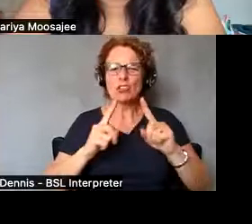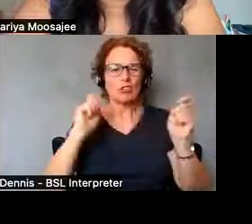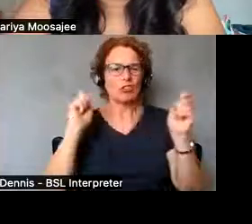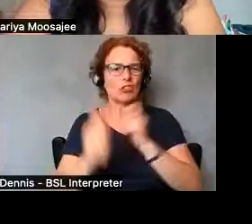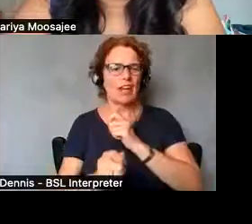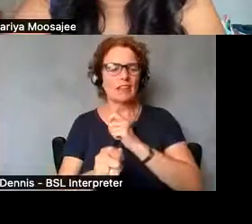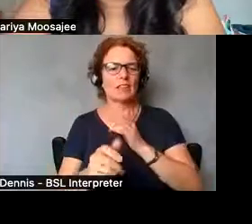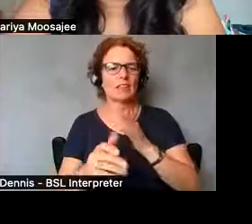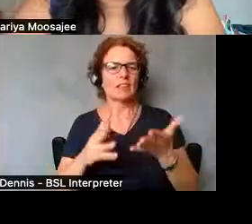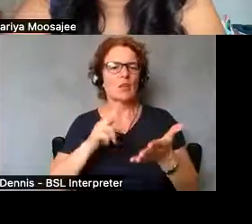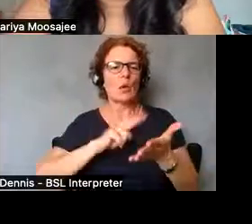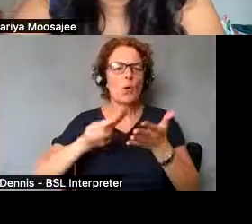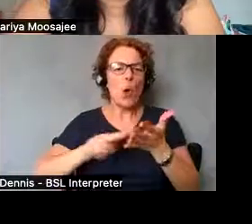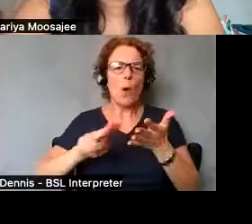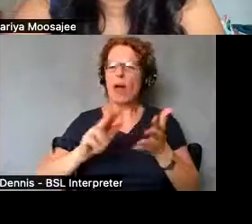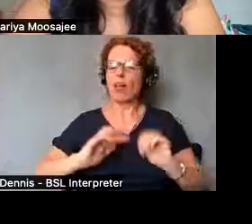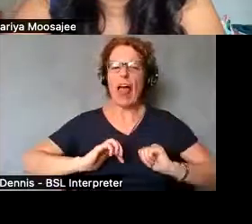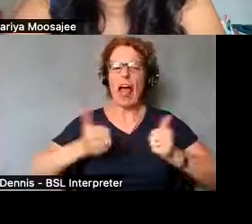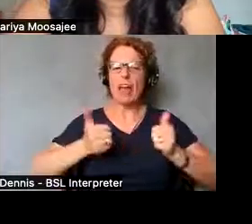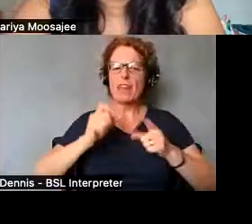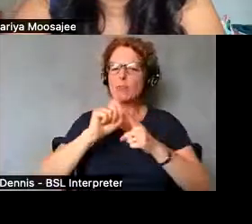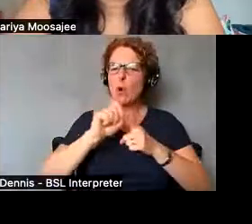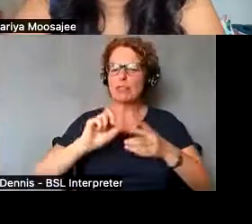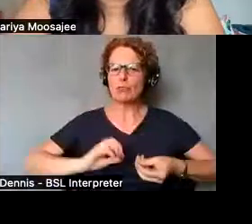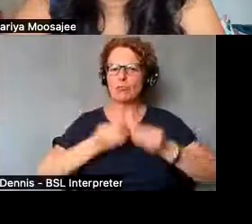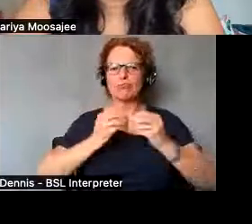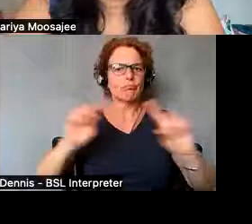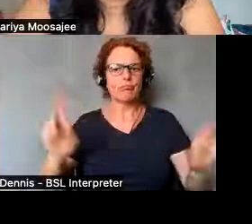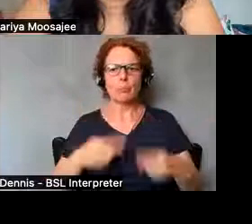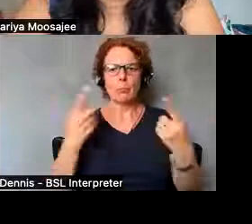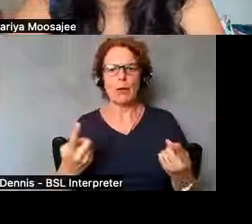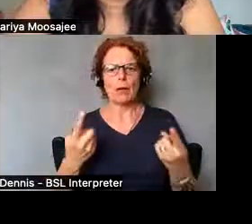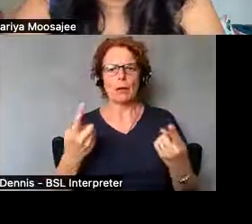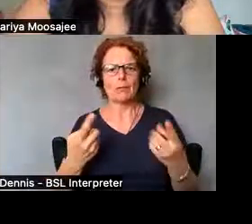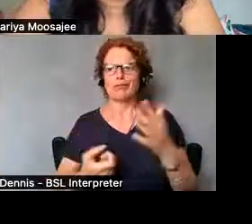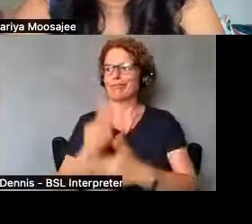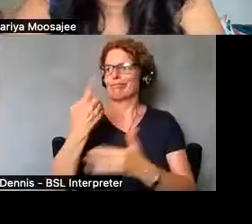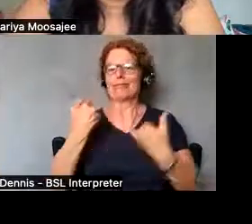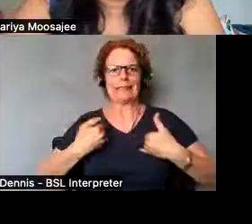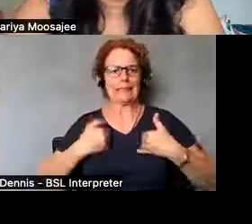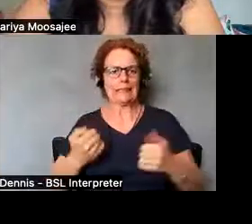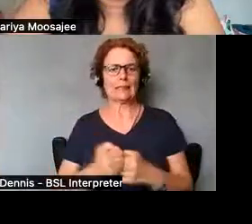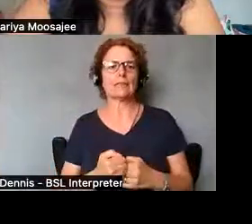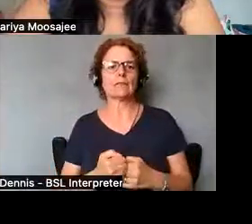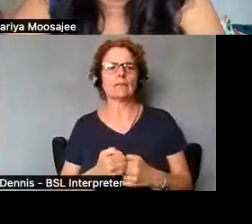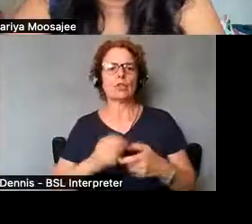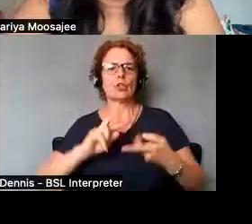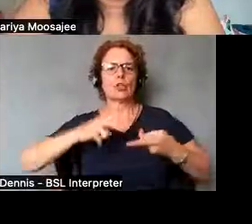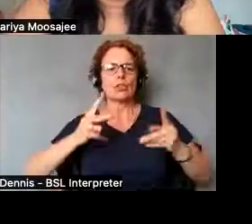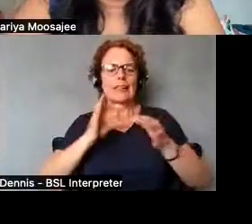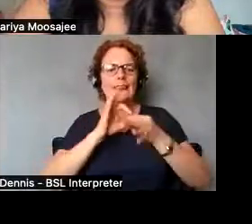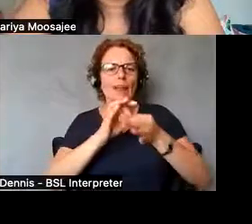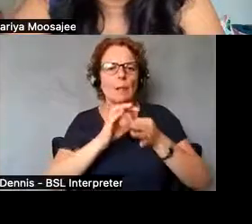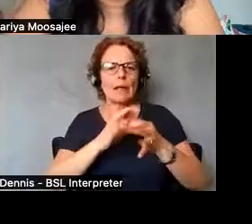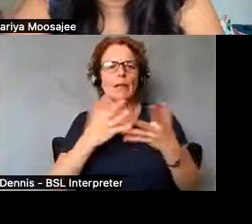healthy protein being made, which leads to disease. Gene therapy packs correct copies of the